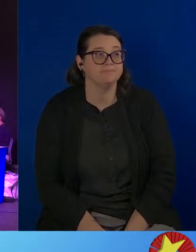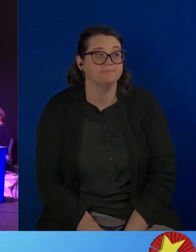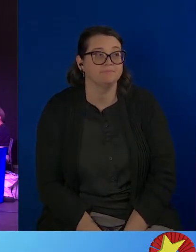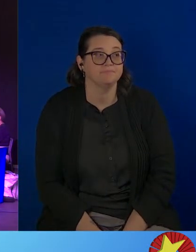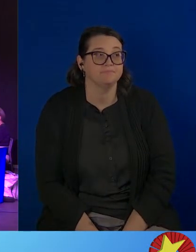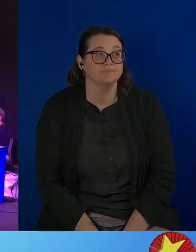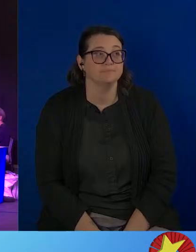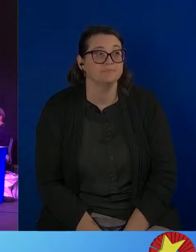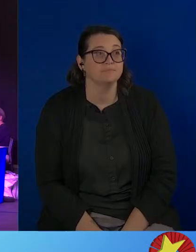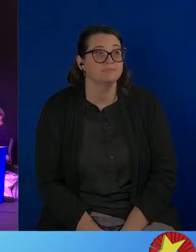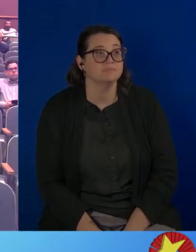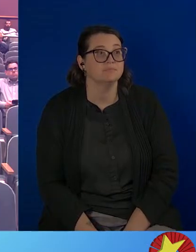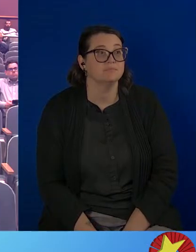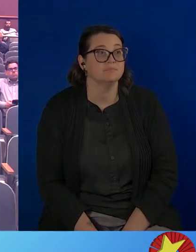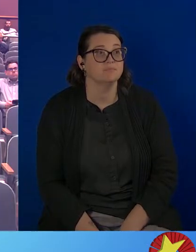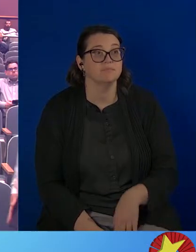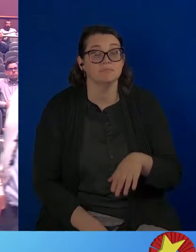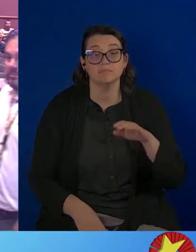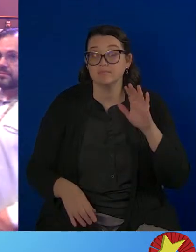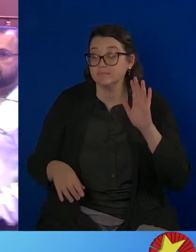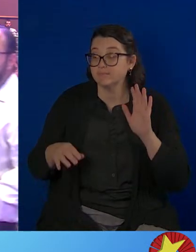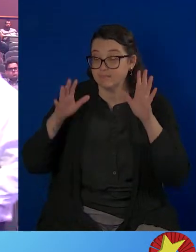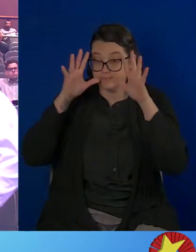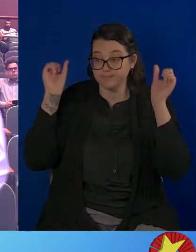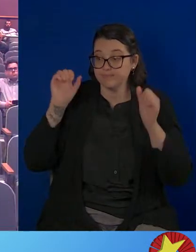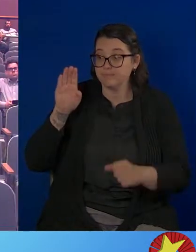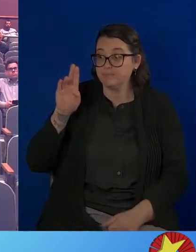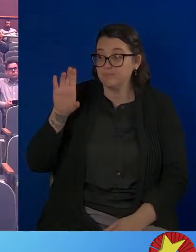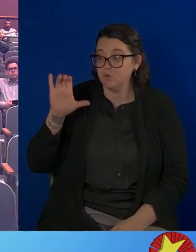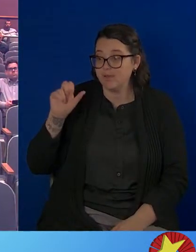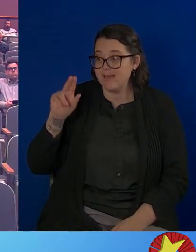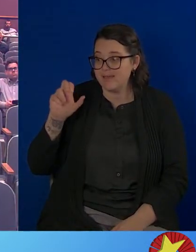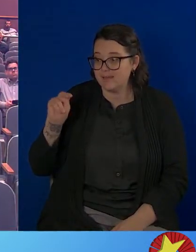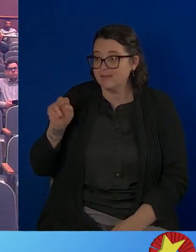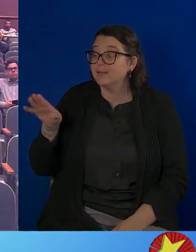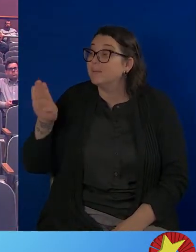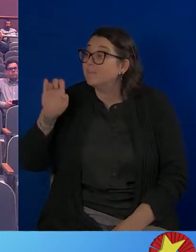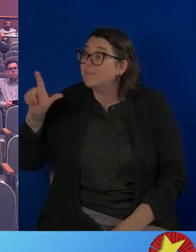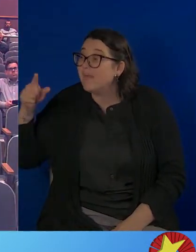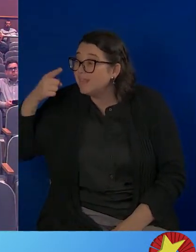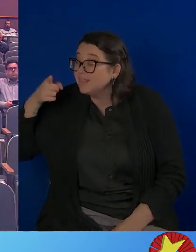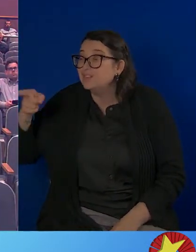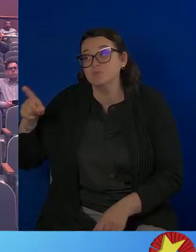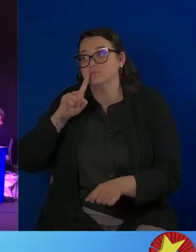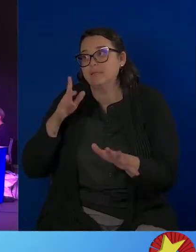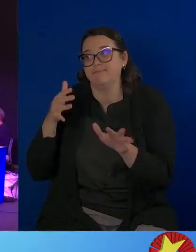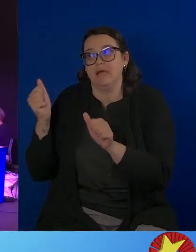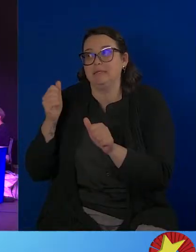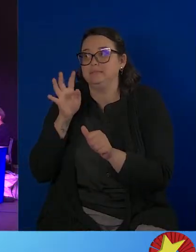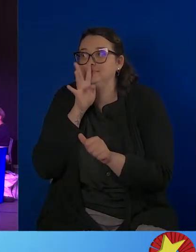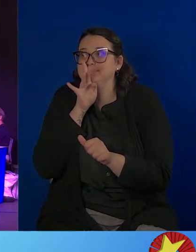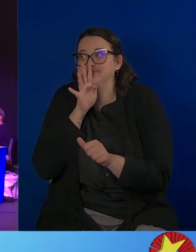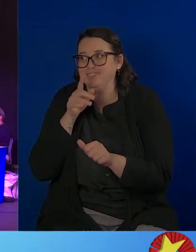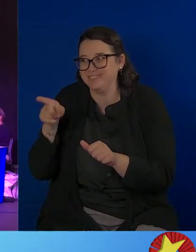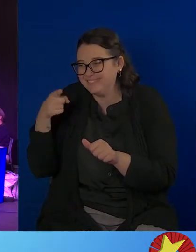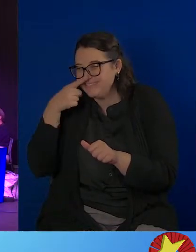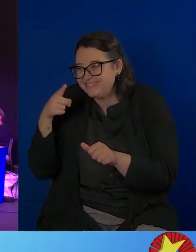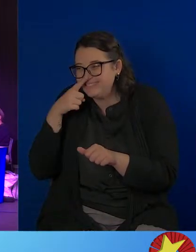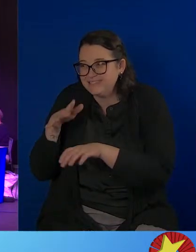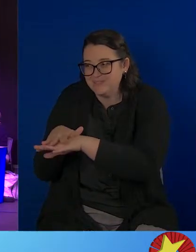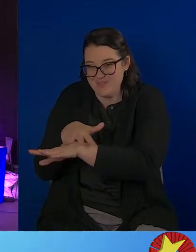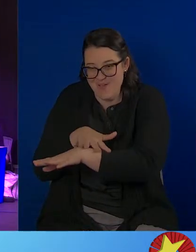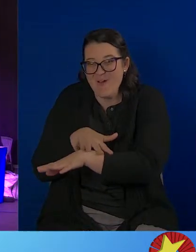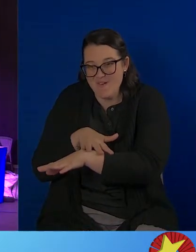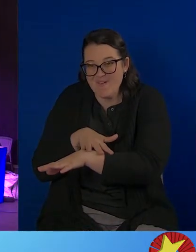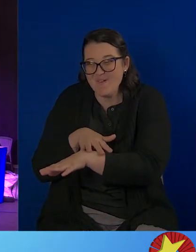Bill, can I just make a note really quick? Yeah. You're a very fast speaker, and if we could slow down just a little